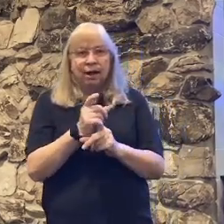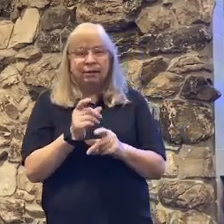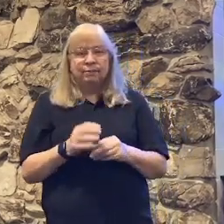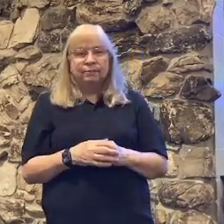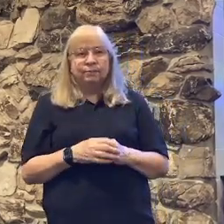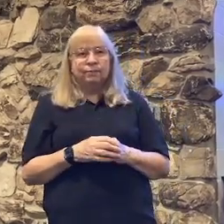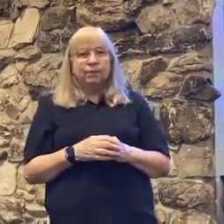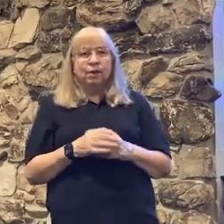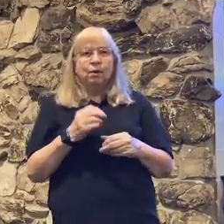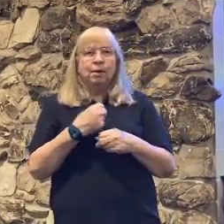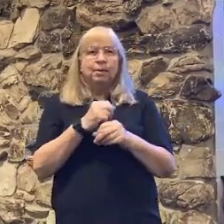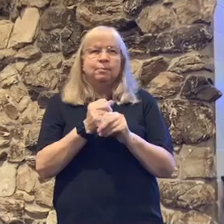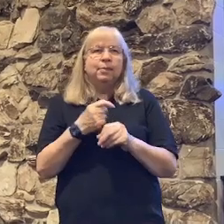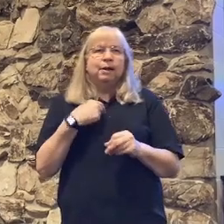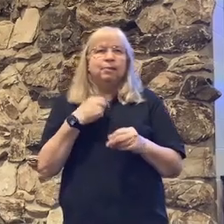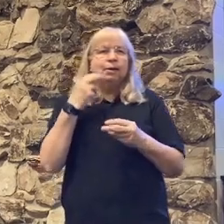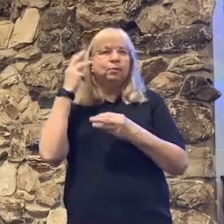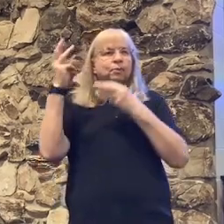So that made me wonder,